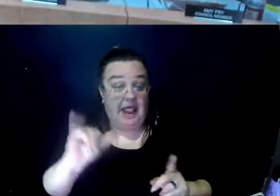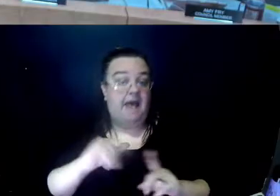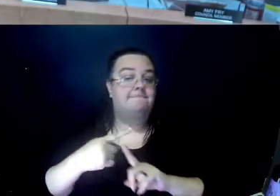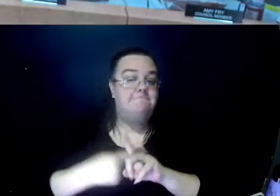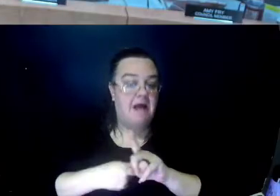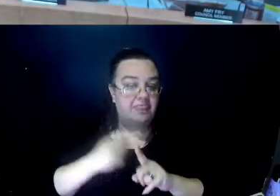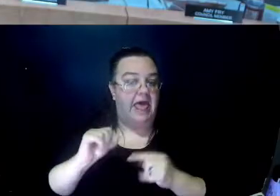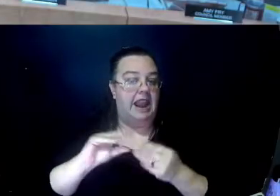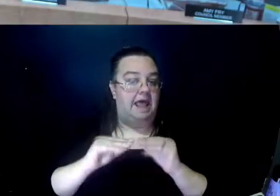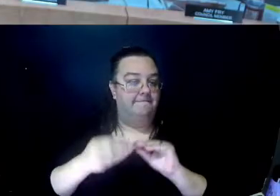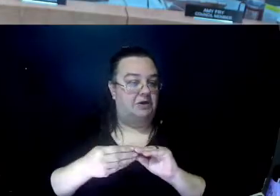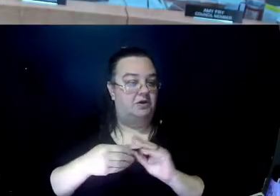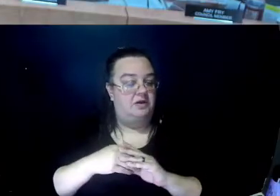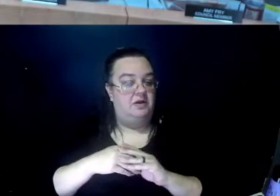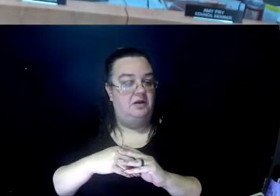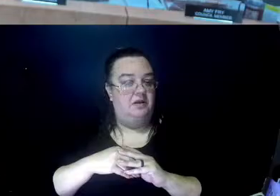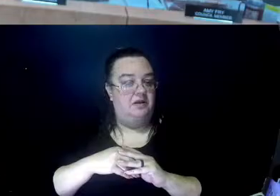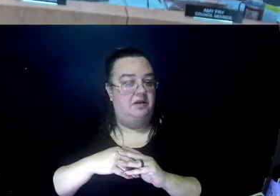number.